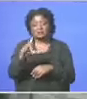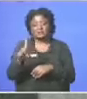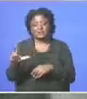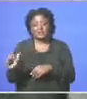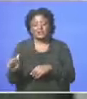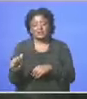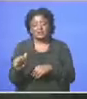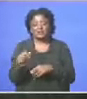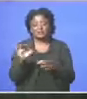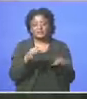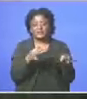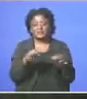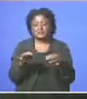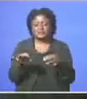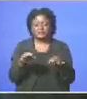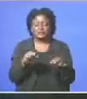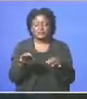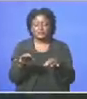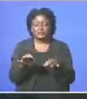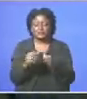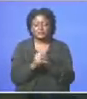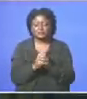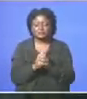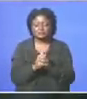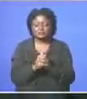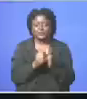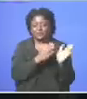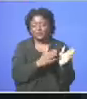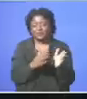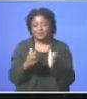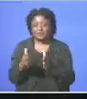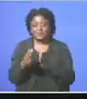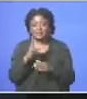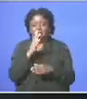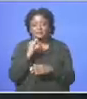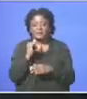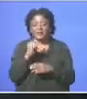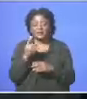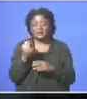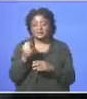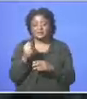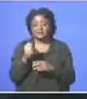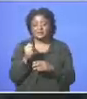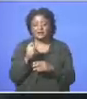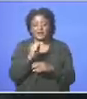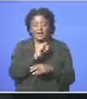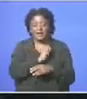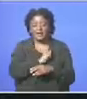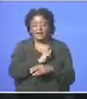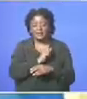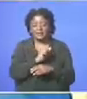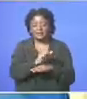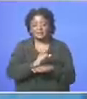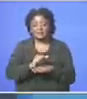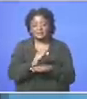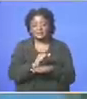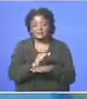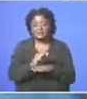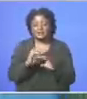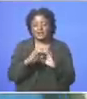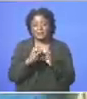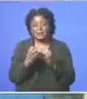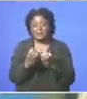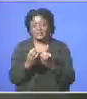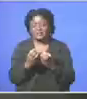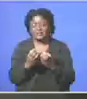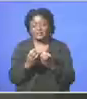The three-day Acklins Cascarilla Festival, organized by the Acklins Cascarilla Festival Committee and the Ministry of Tourism, seeks to educate Bahamians